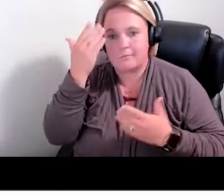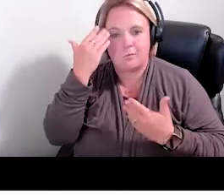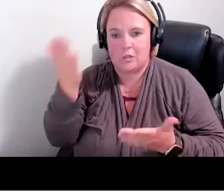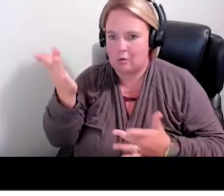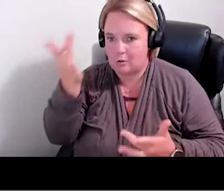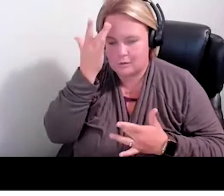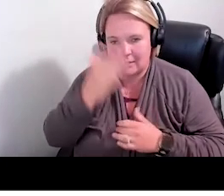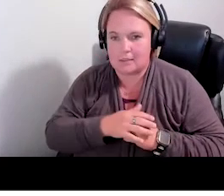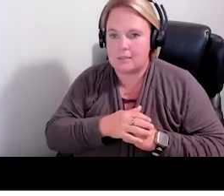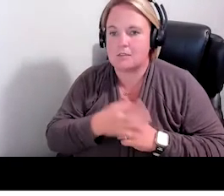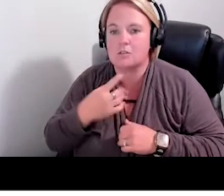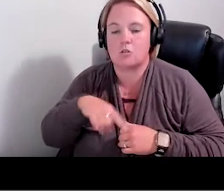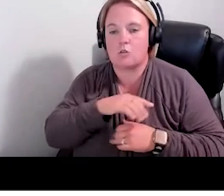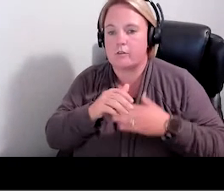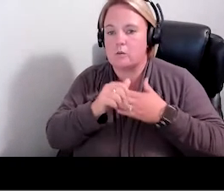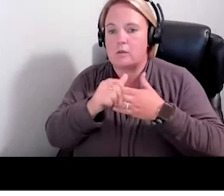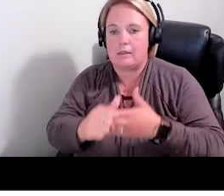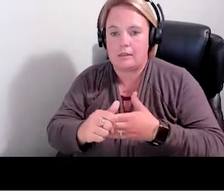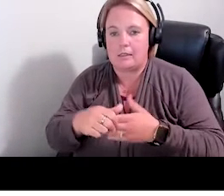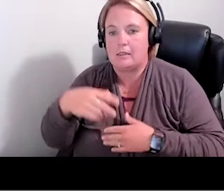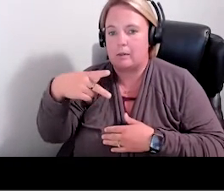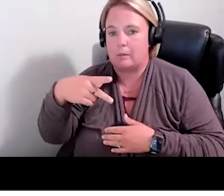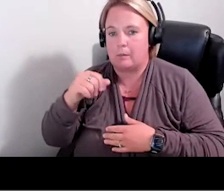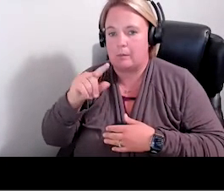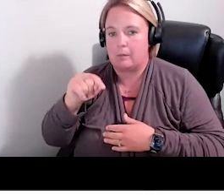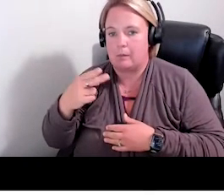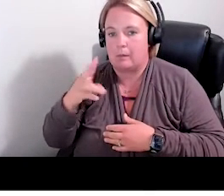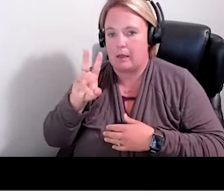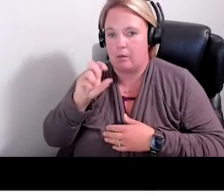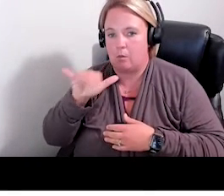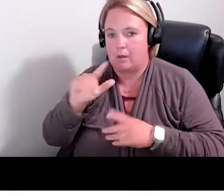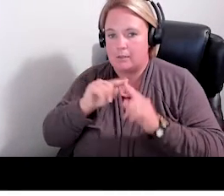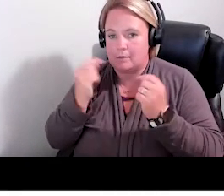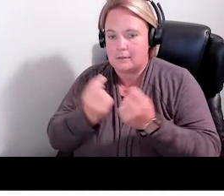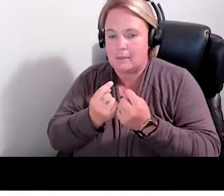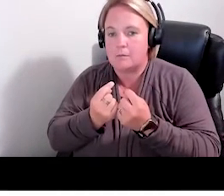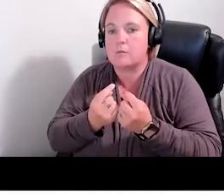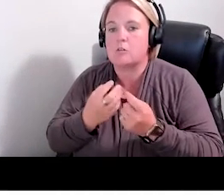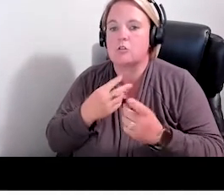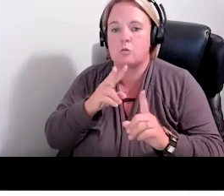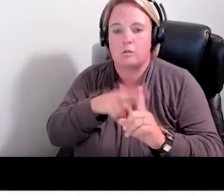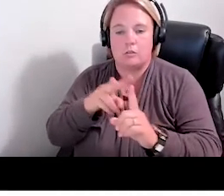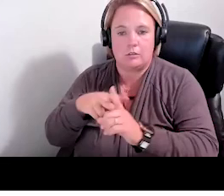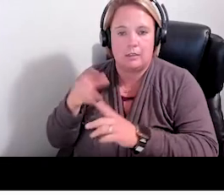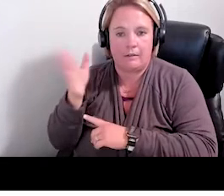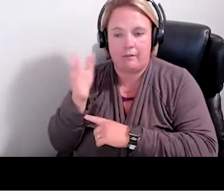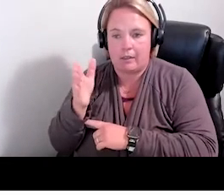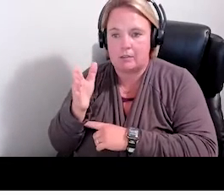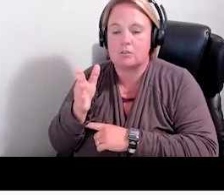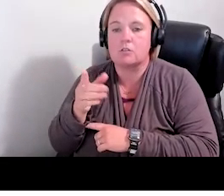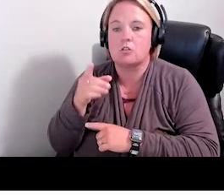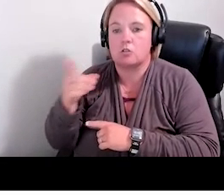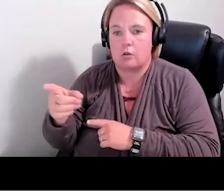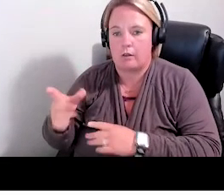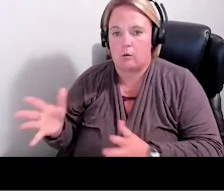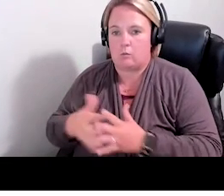sick. So those of us who were leading pathway teams didn't know. So we're assigning flags to people who was out giving birth or